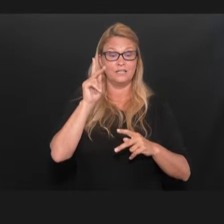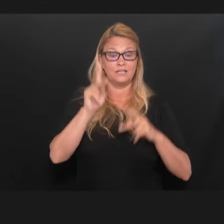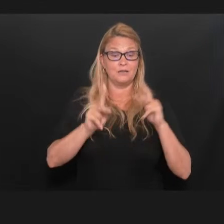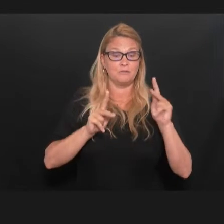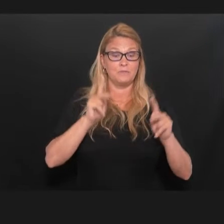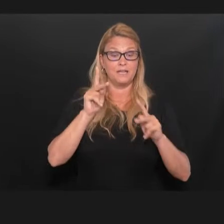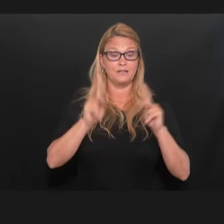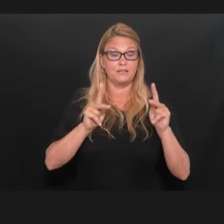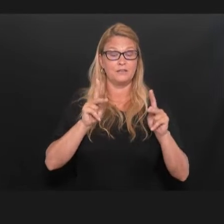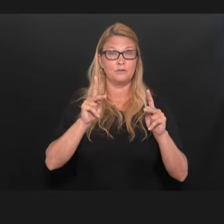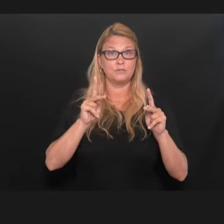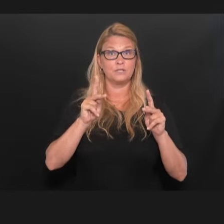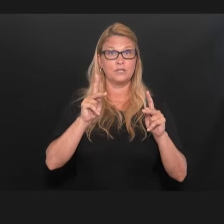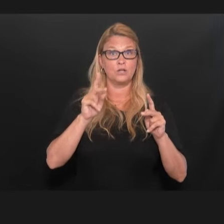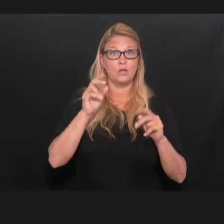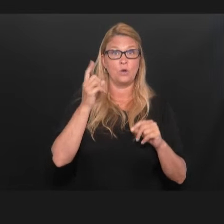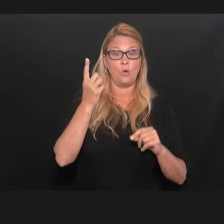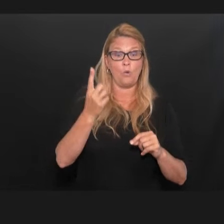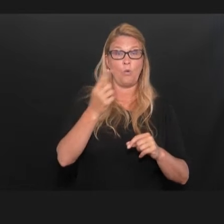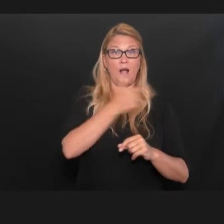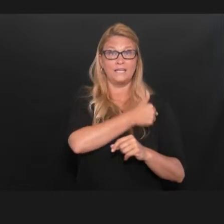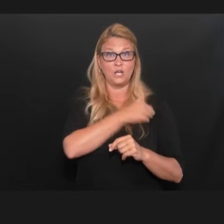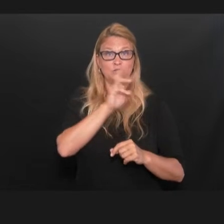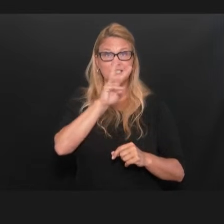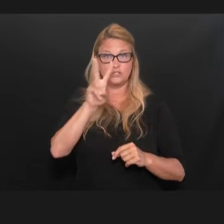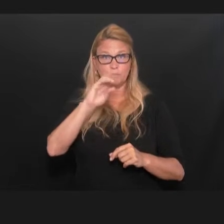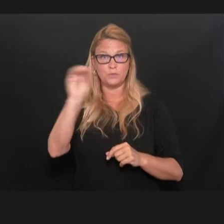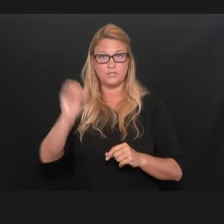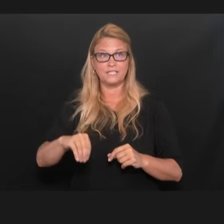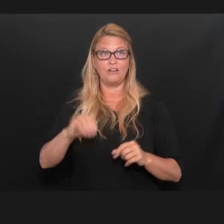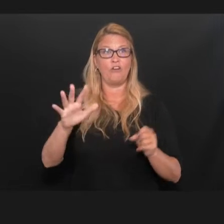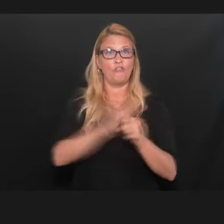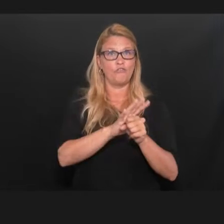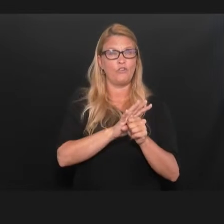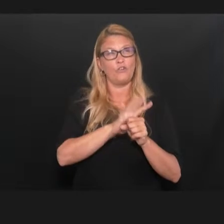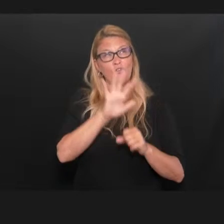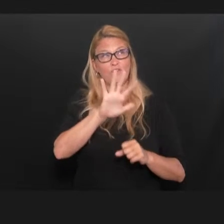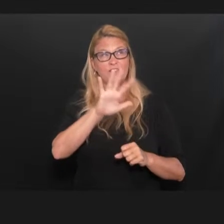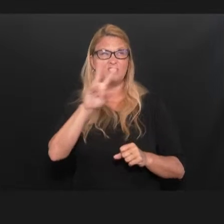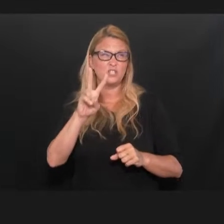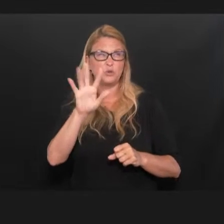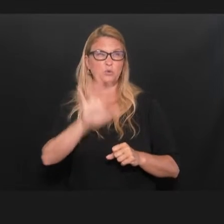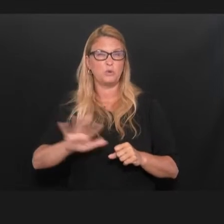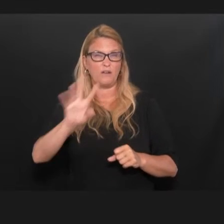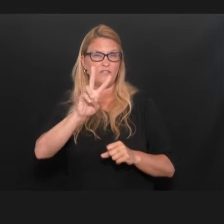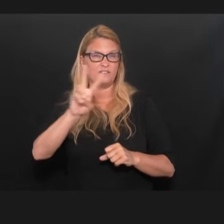1,557,837. One dose is a 62%, fully vaccinated about 52%.